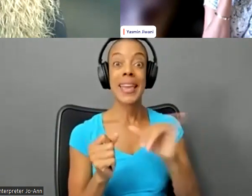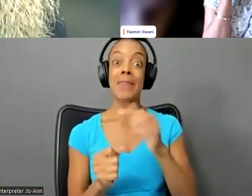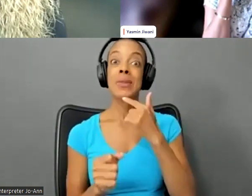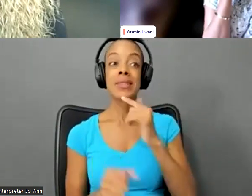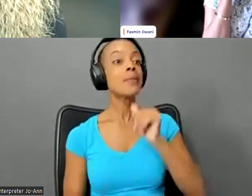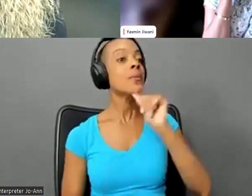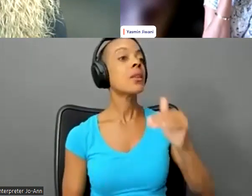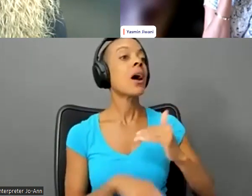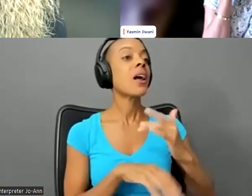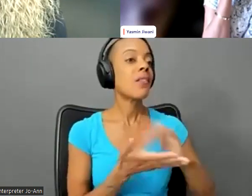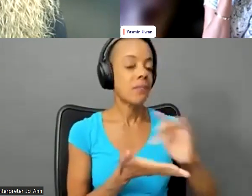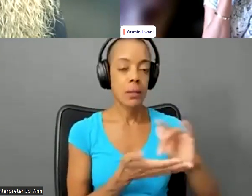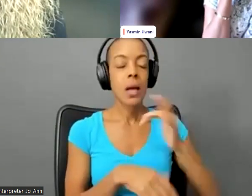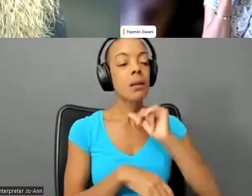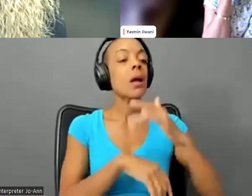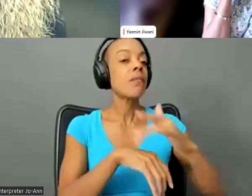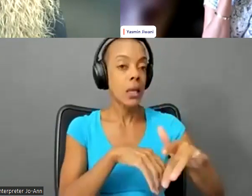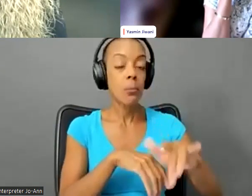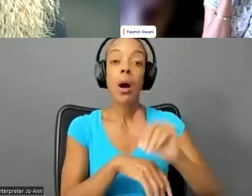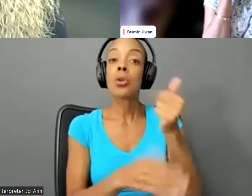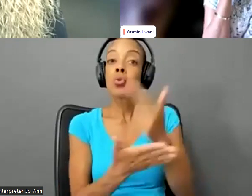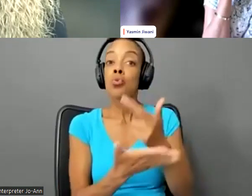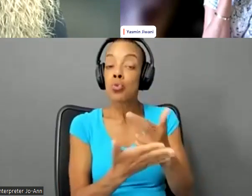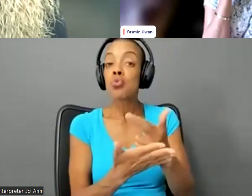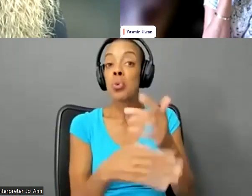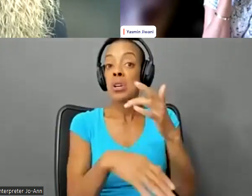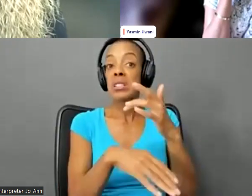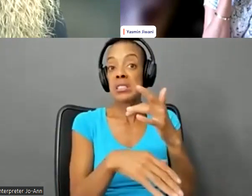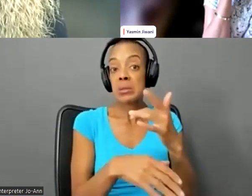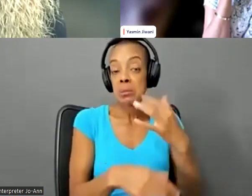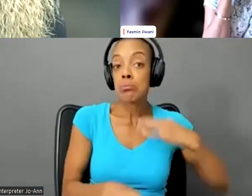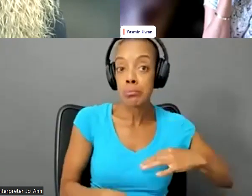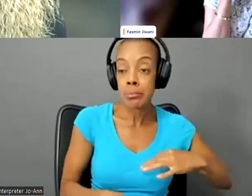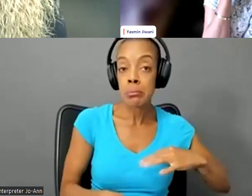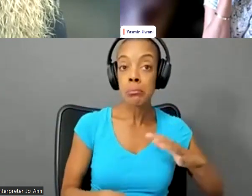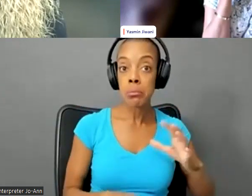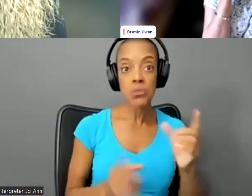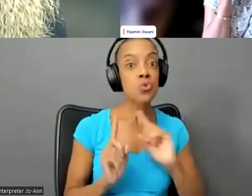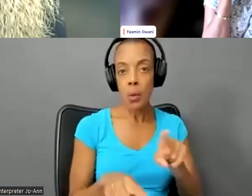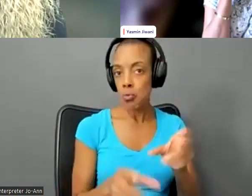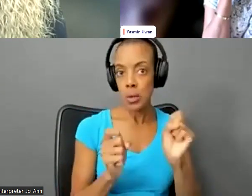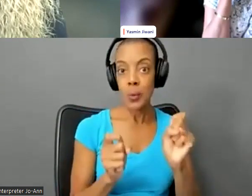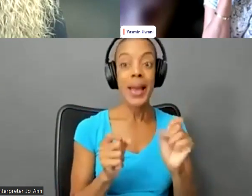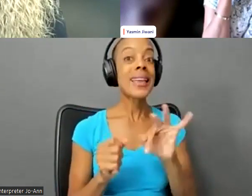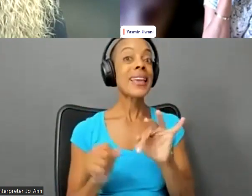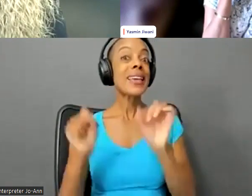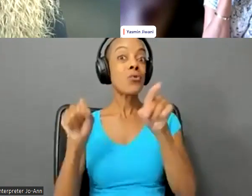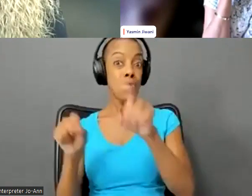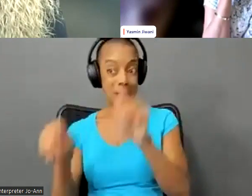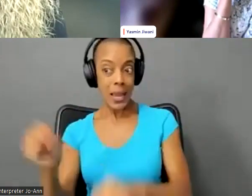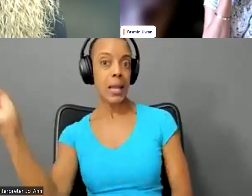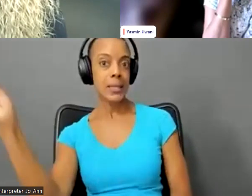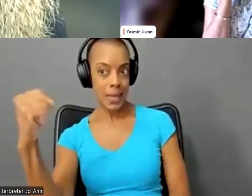available, but here's a resource that would be useful. But if you can say yes, because you have deep, intimate